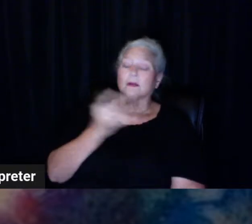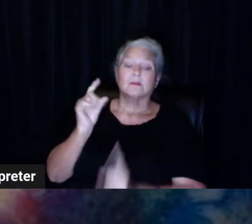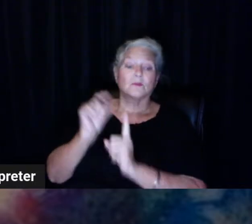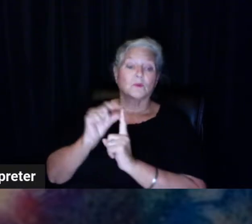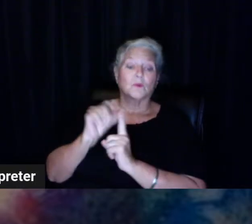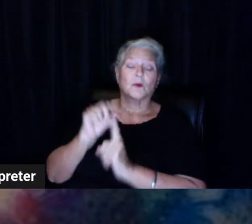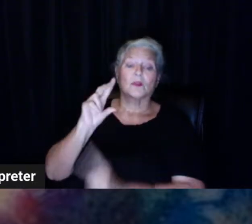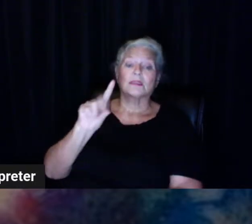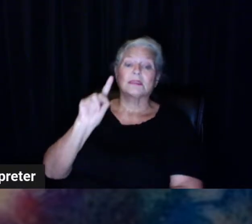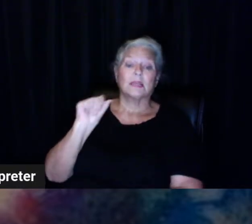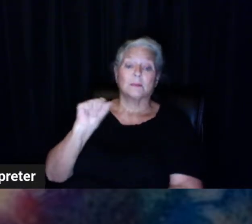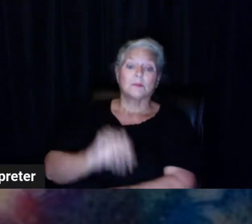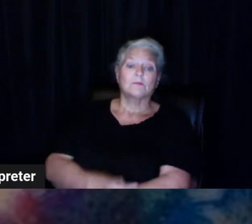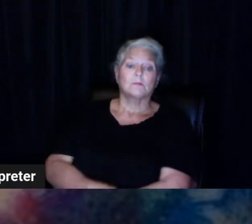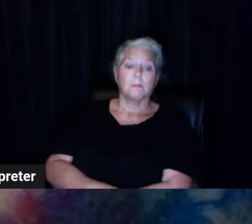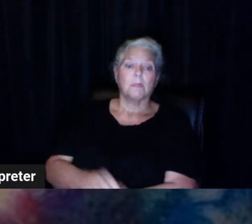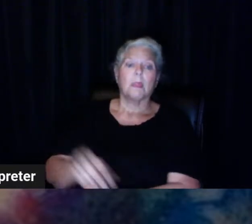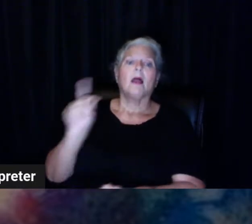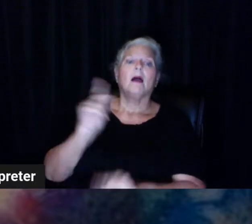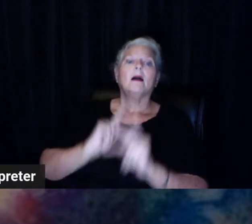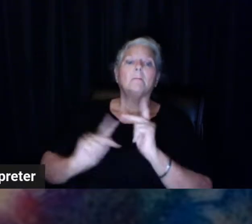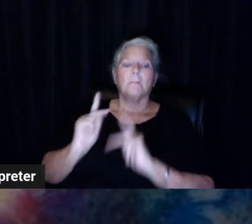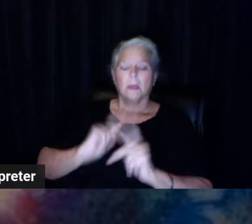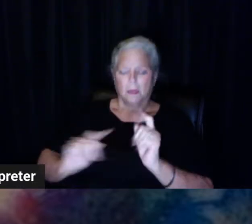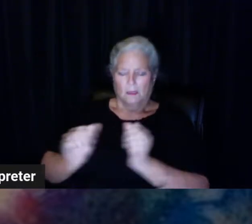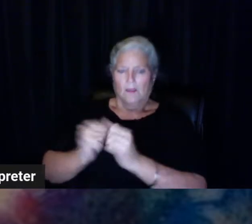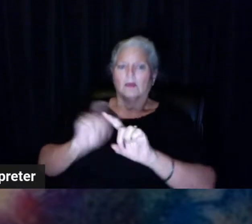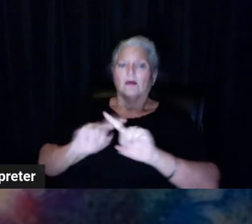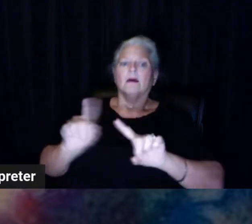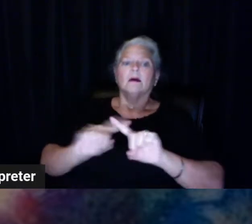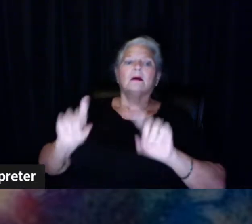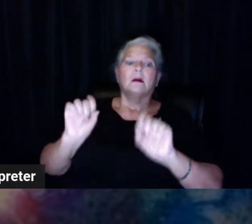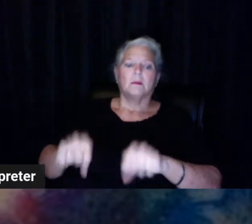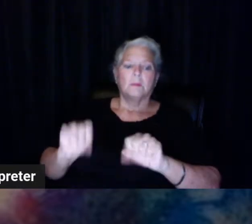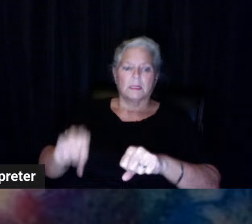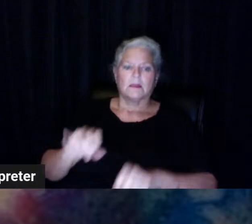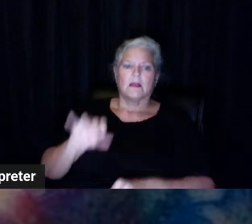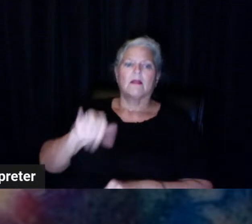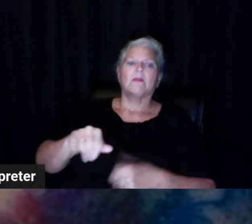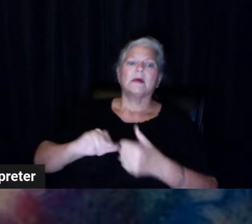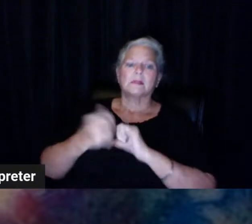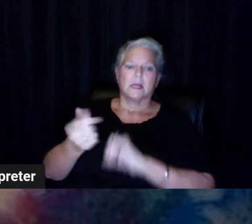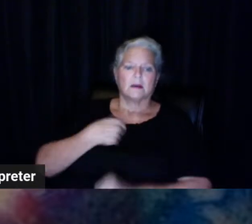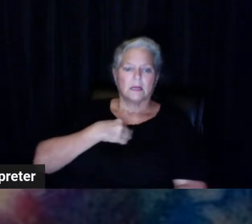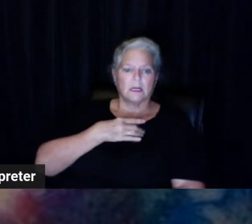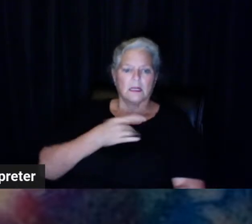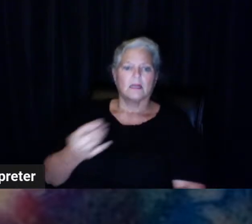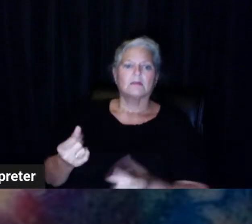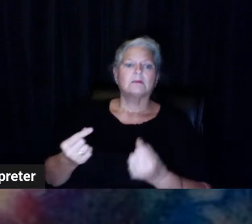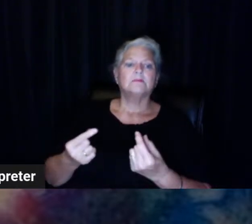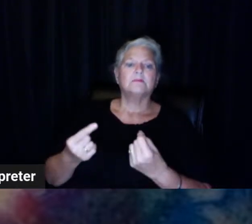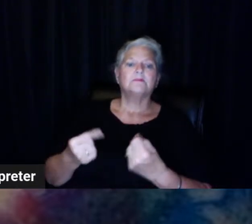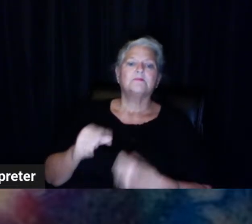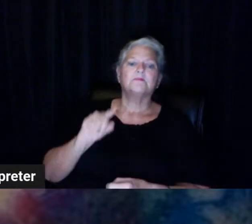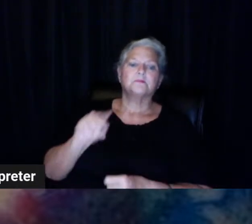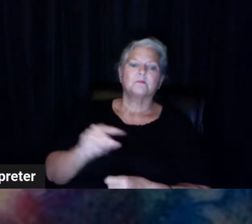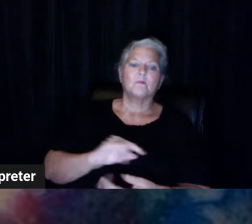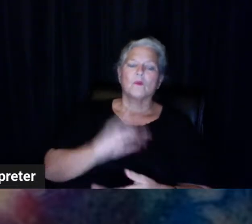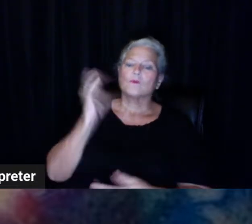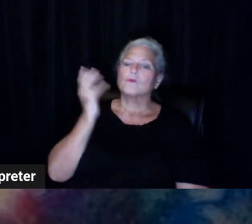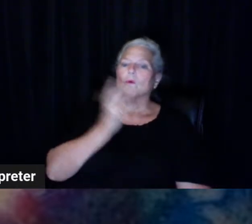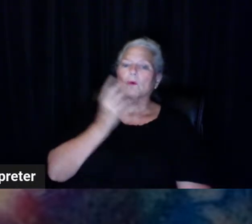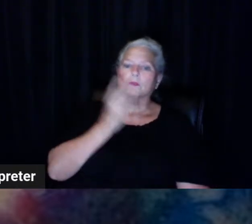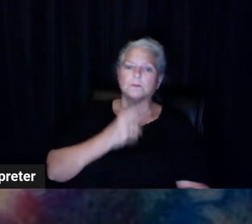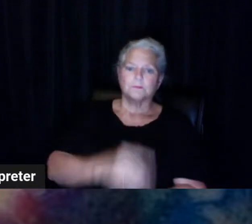but persons with different abilities. That's the way I like to do it. So you guys are so awesome.